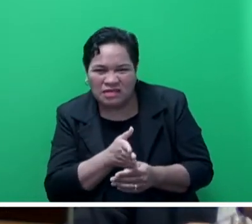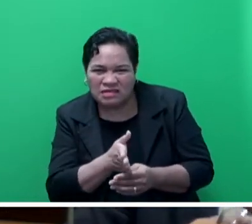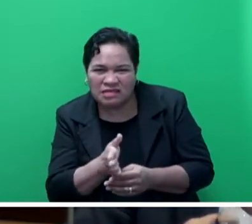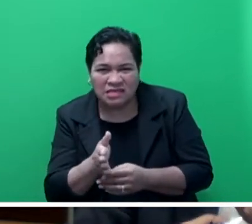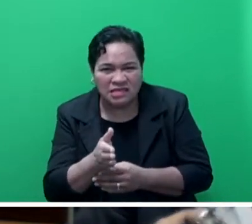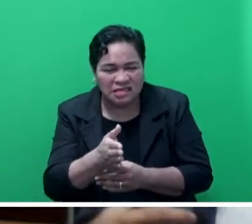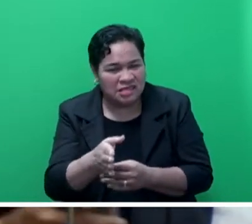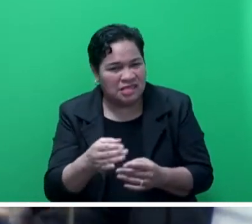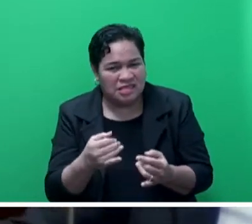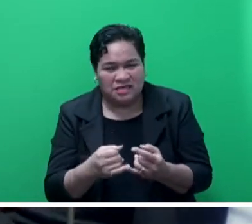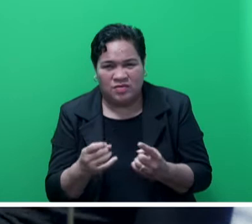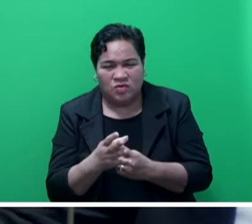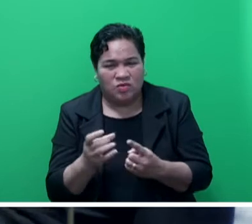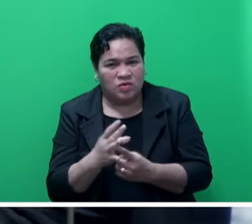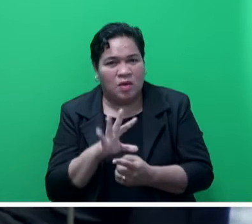that